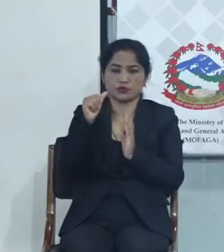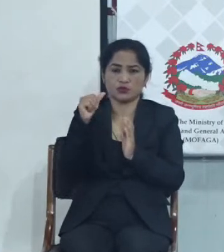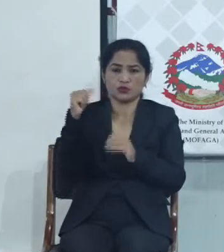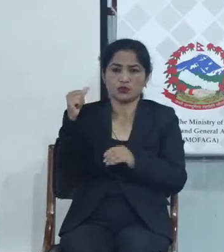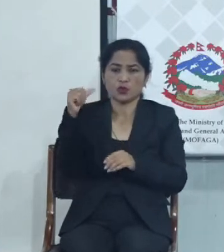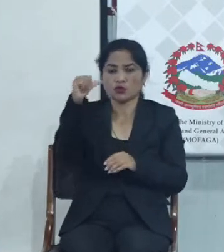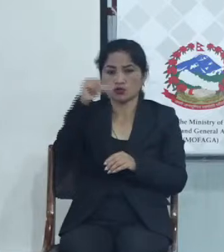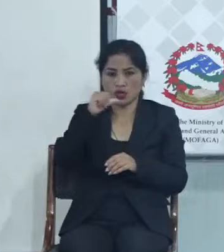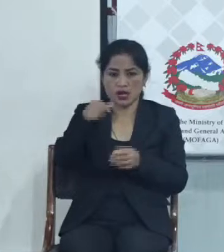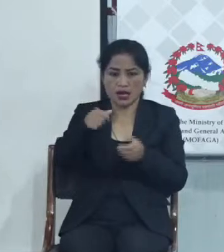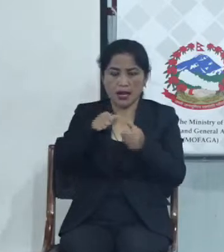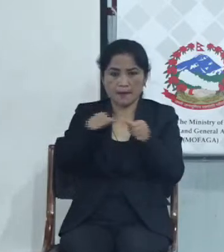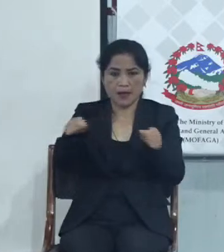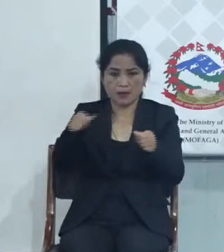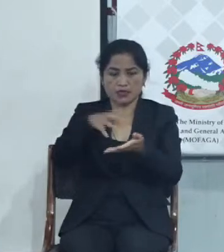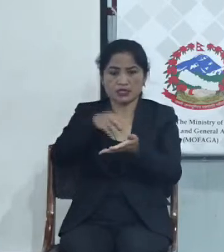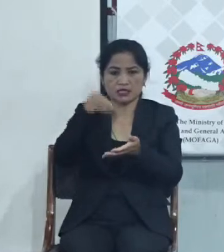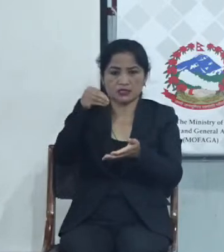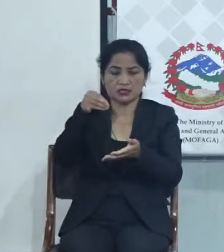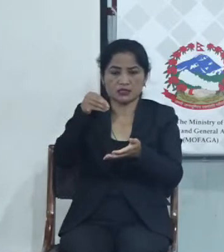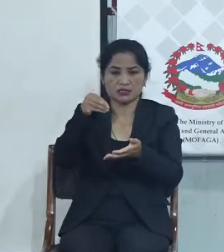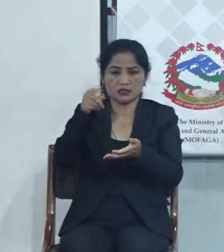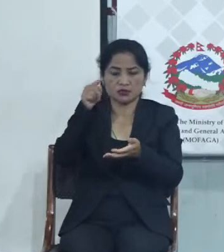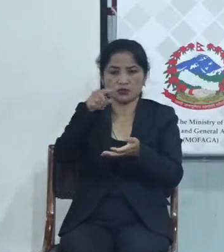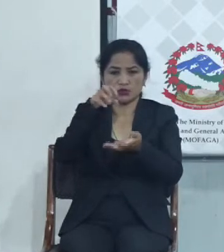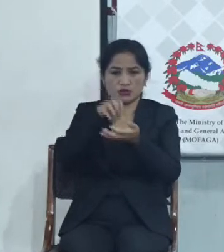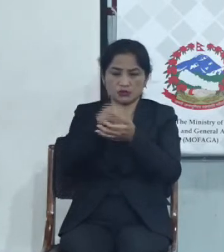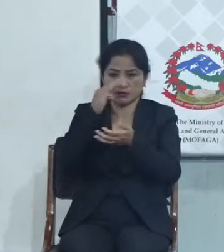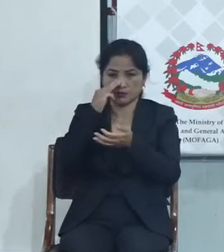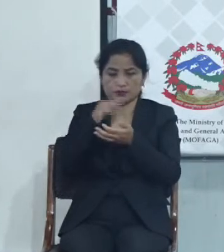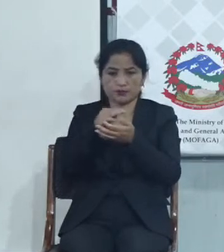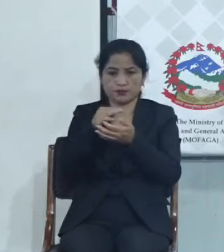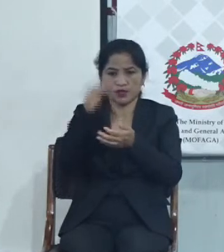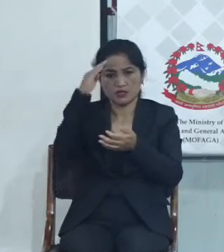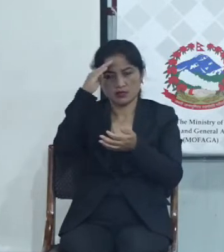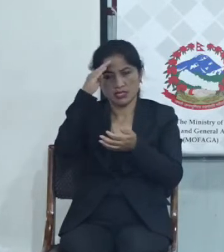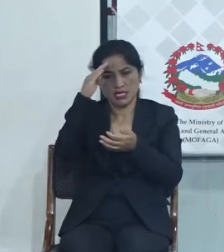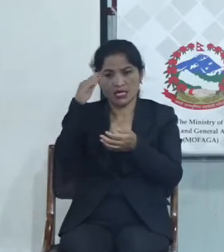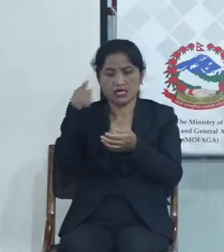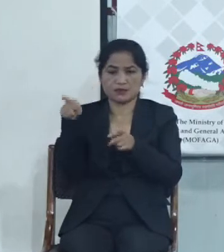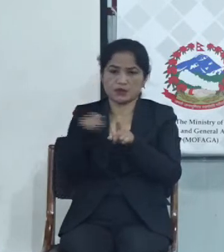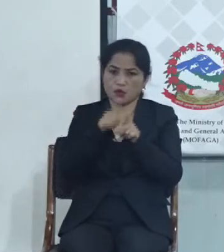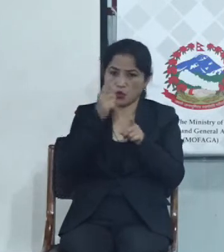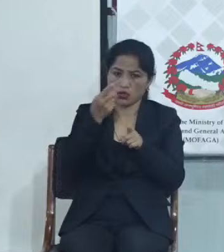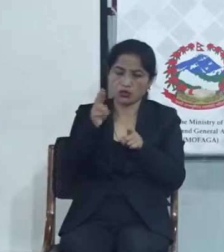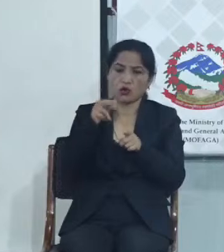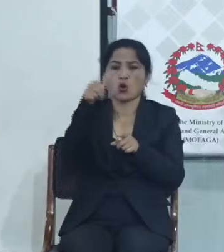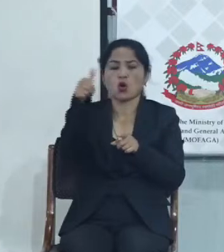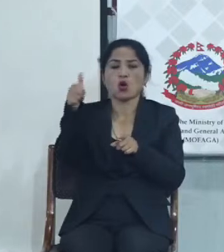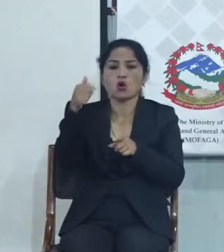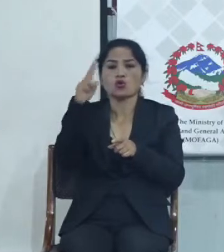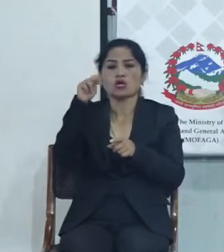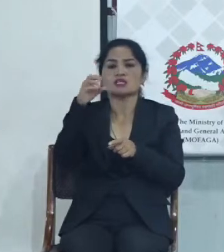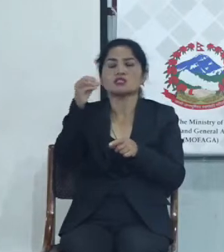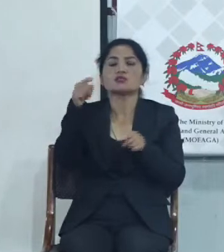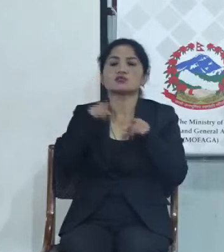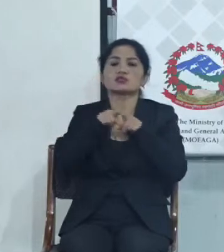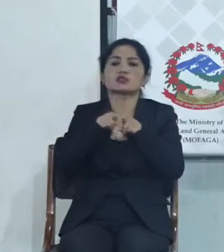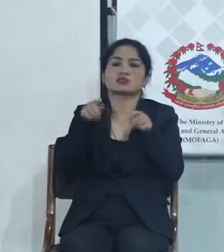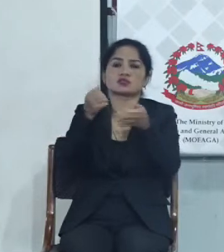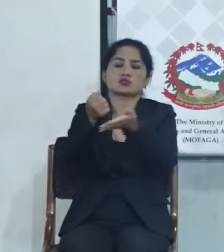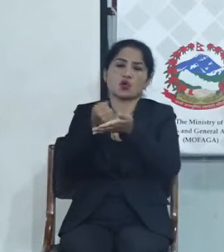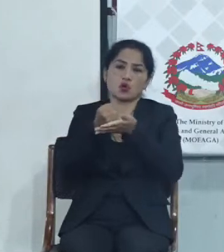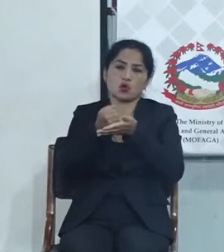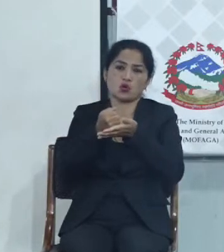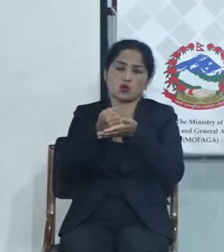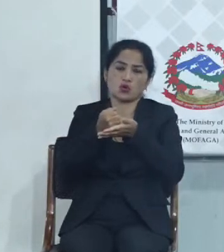only one vehicle, but we had that, this water measurement center, and in